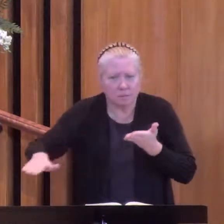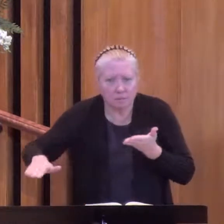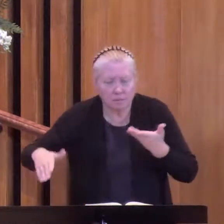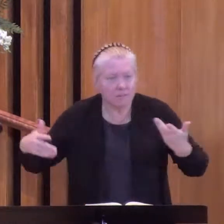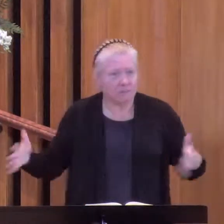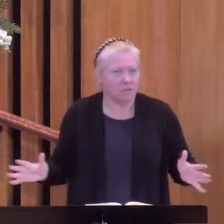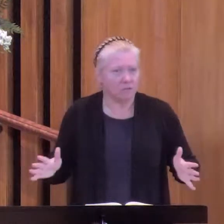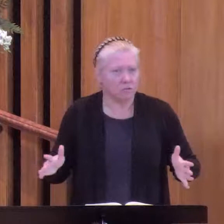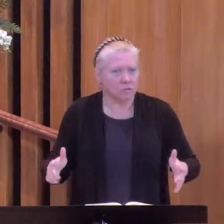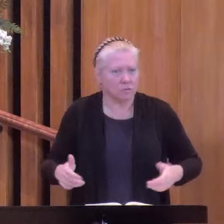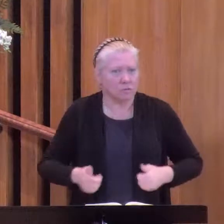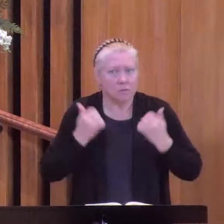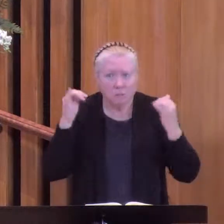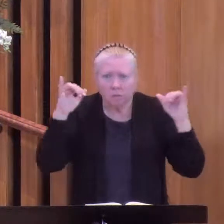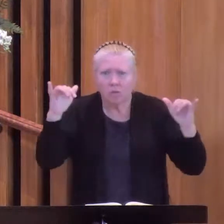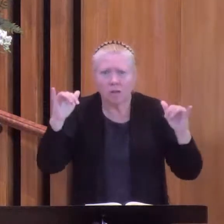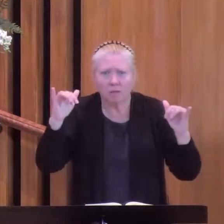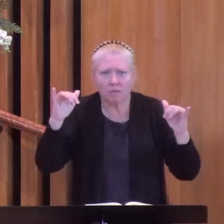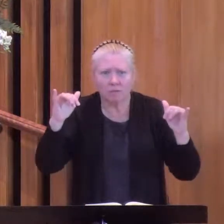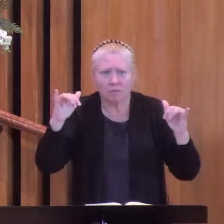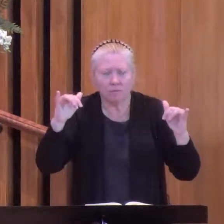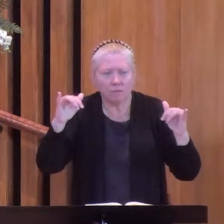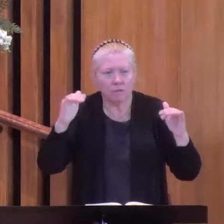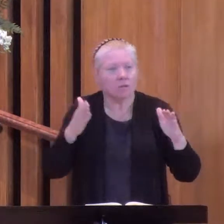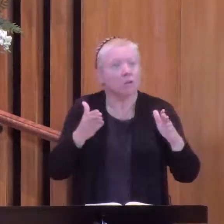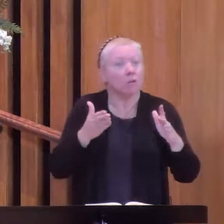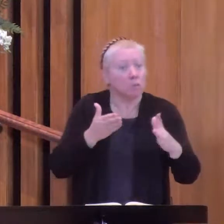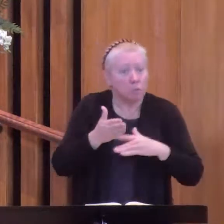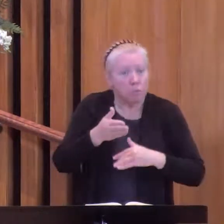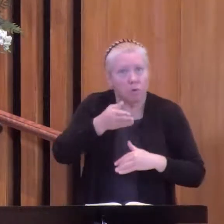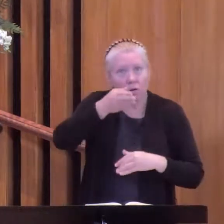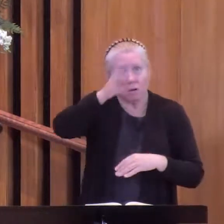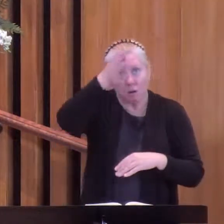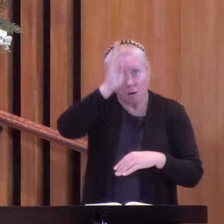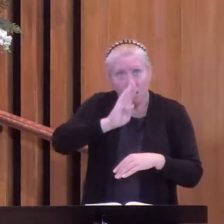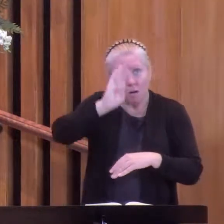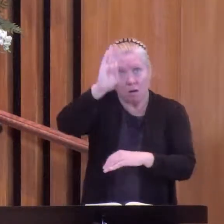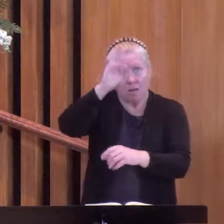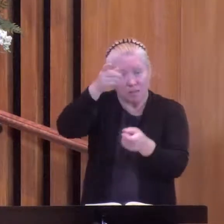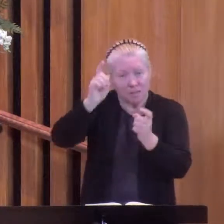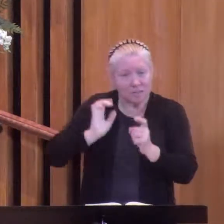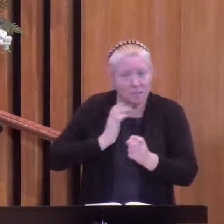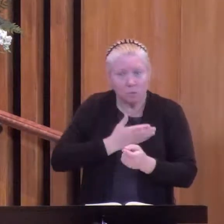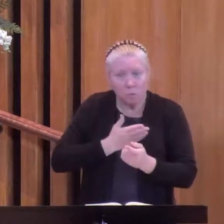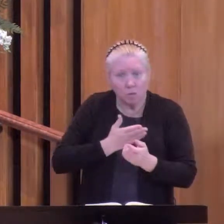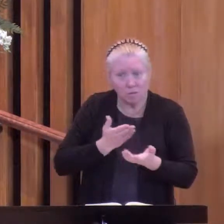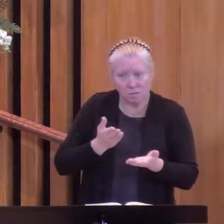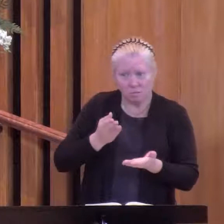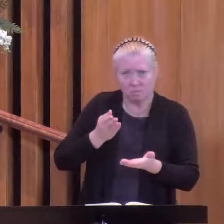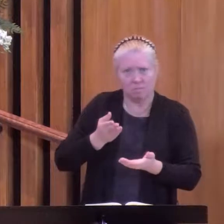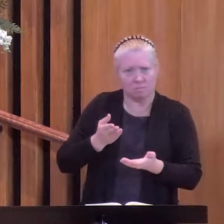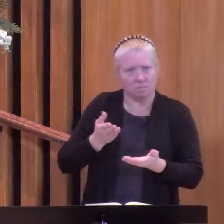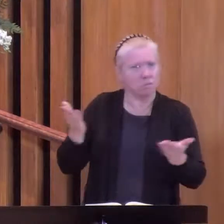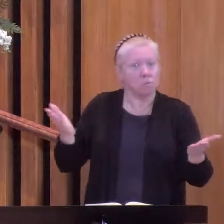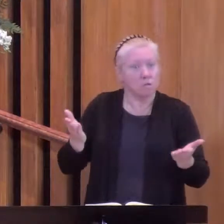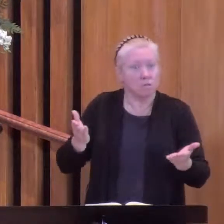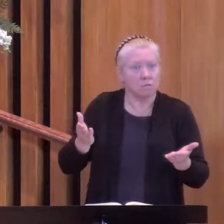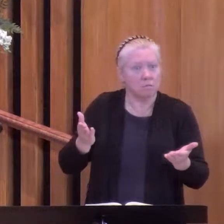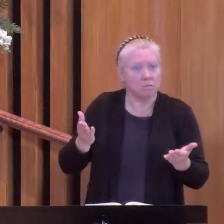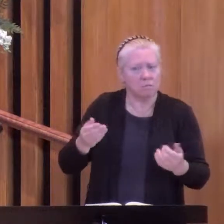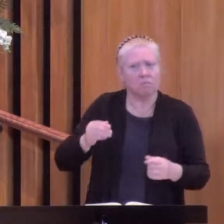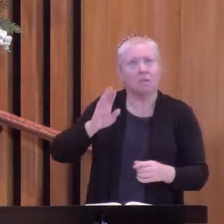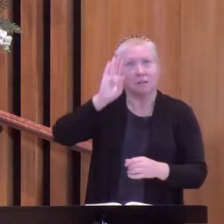that is given to us by God's gift through his Son's sacrifice on the cross. And whether it